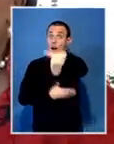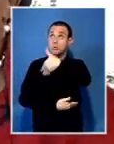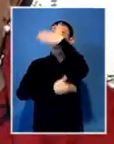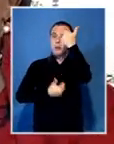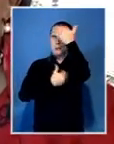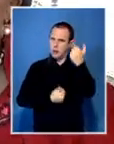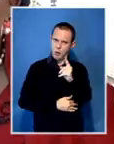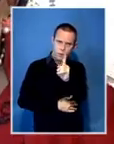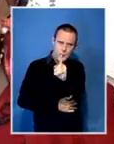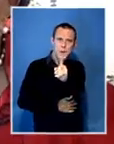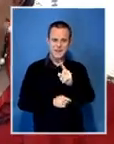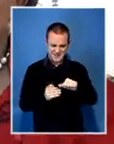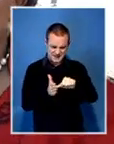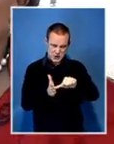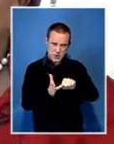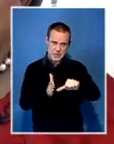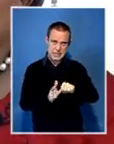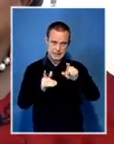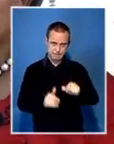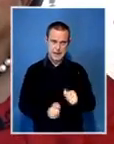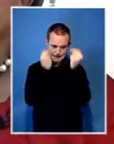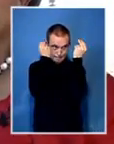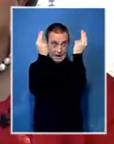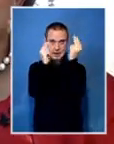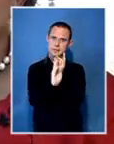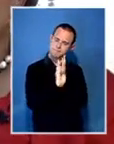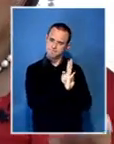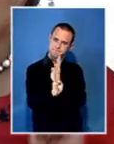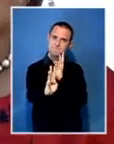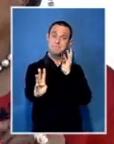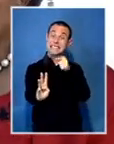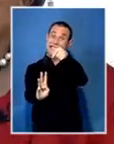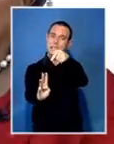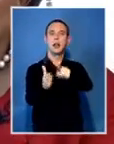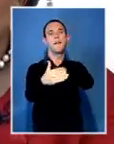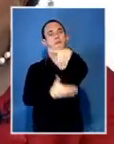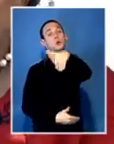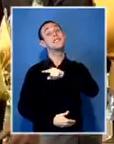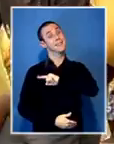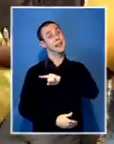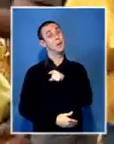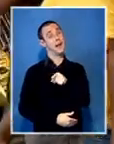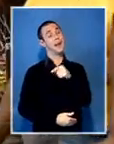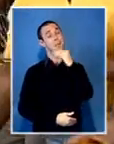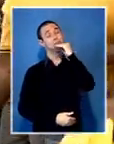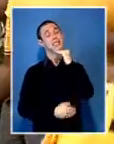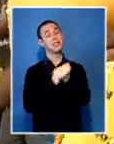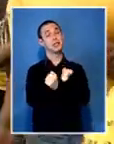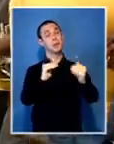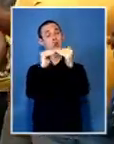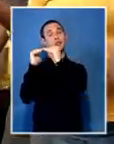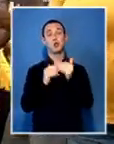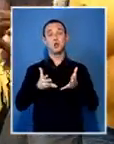important that they go out in their numbers to cast their votes. That is important because that is the essence of democracy. The changing